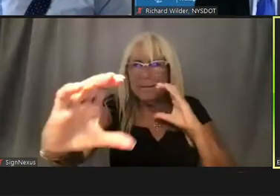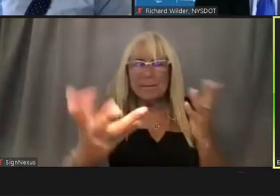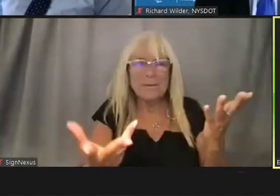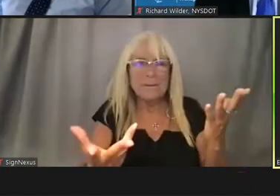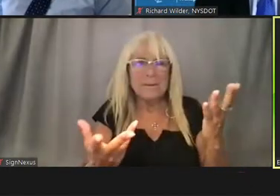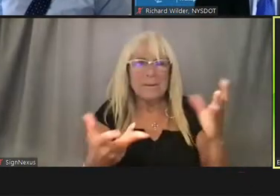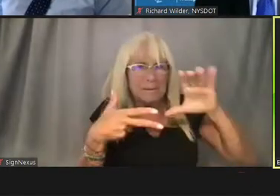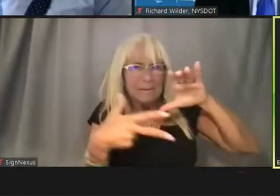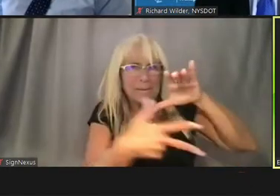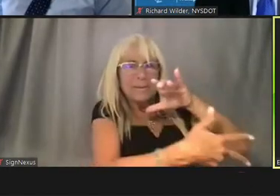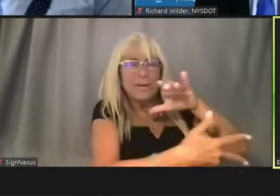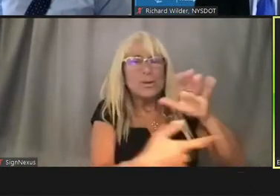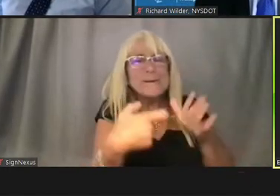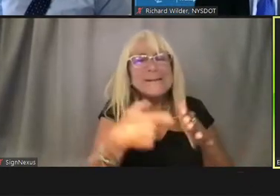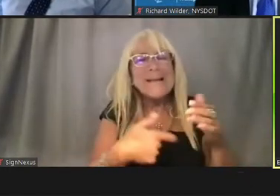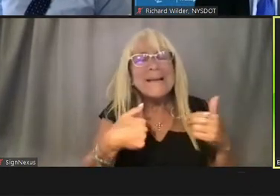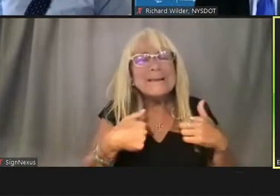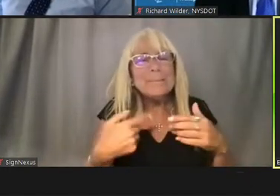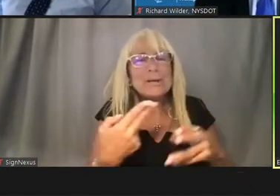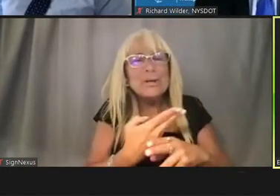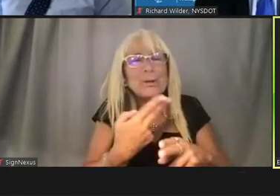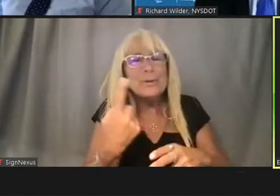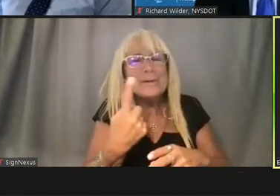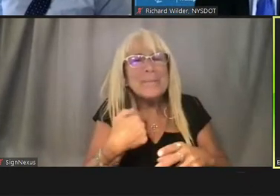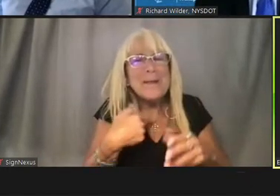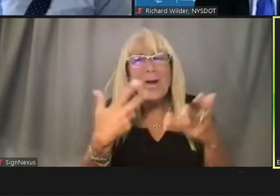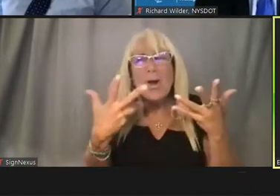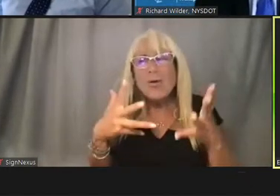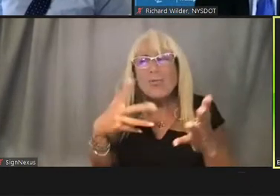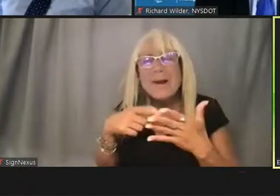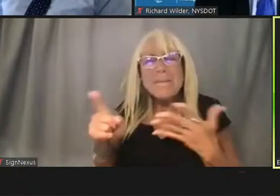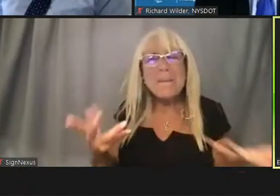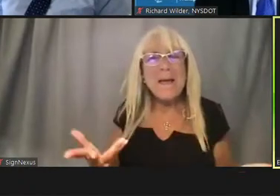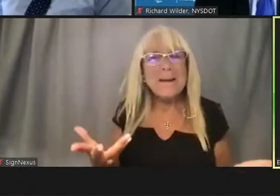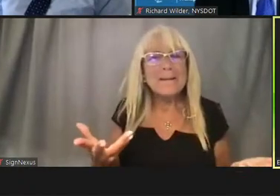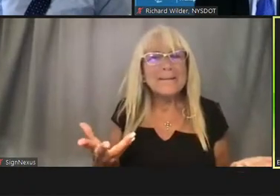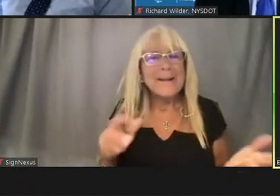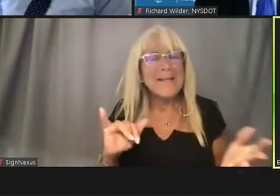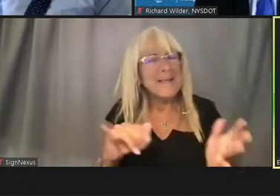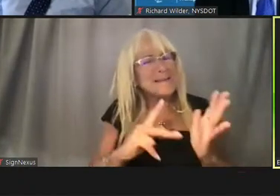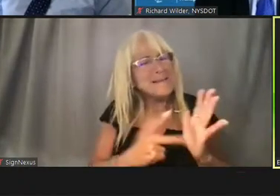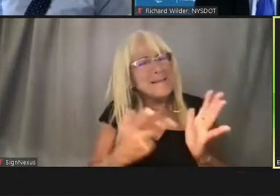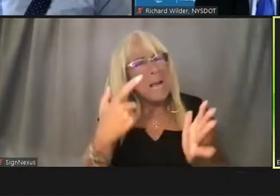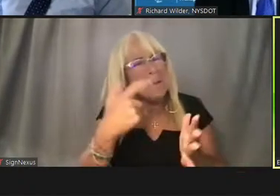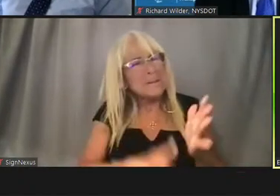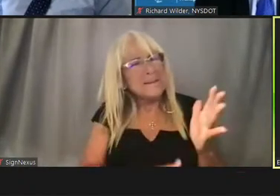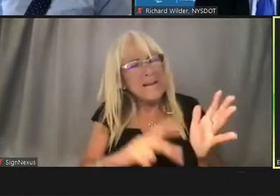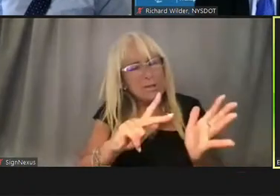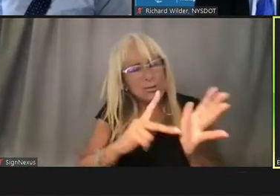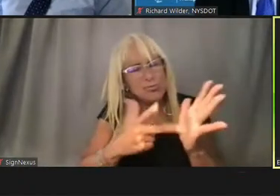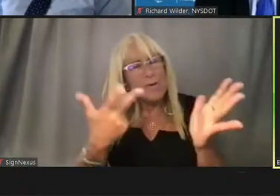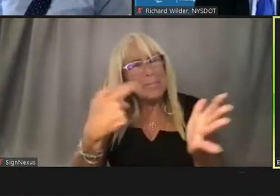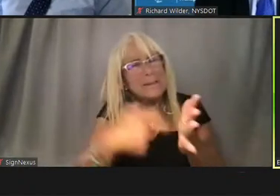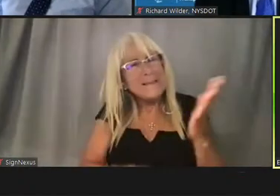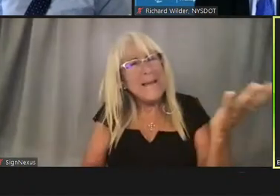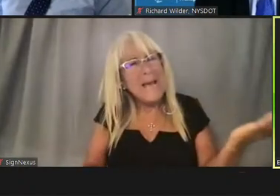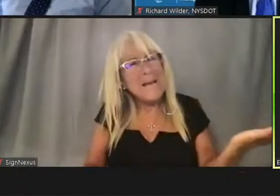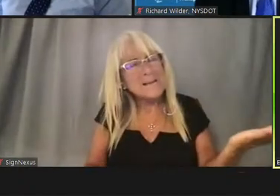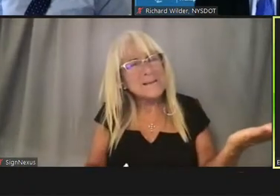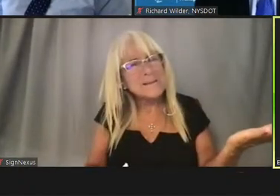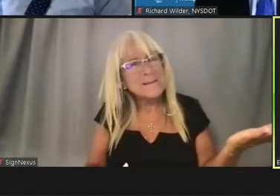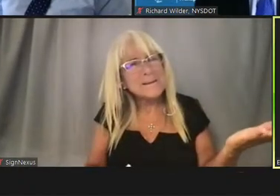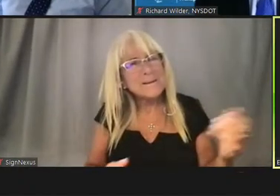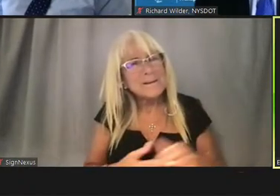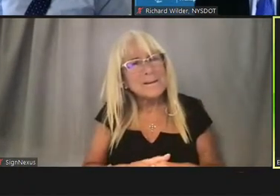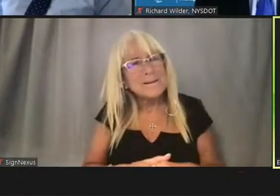but you're taxing me to use something that I already paid for isn't that a double tax a Triple Tax isn't that tax